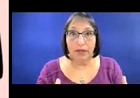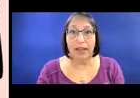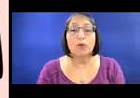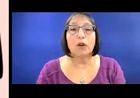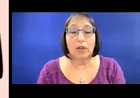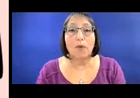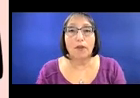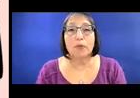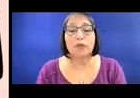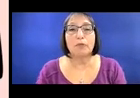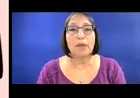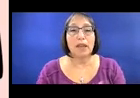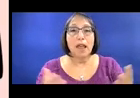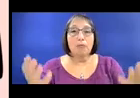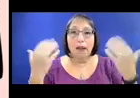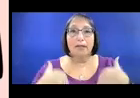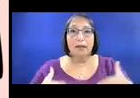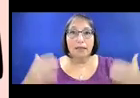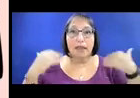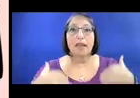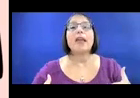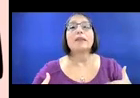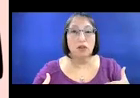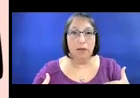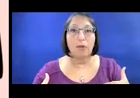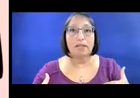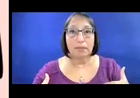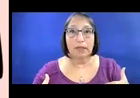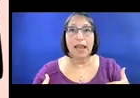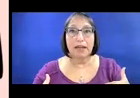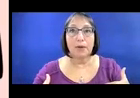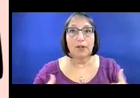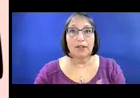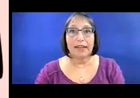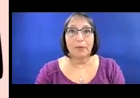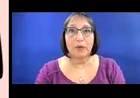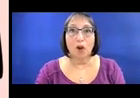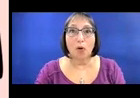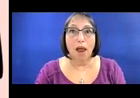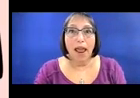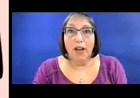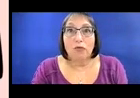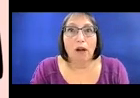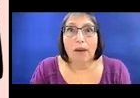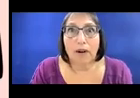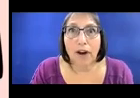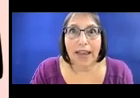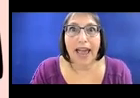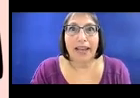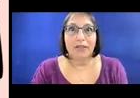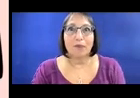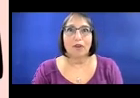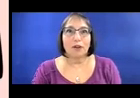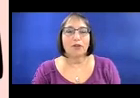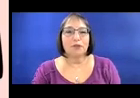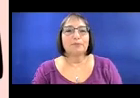American Sign Language. I really want the students to be processing and thinking as much as they possibly can in American Sign Language, so drawing whenever I can